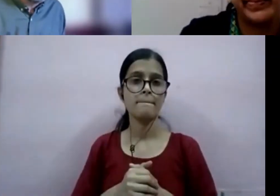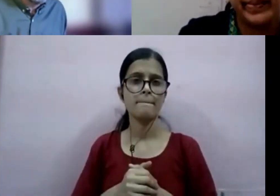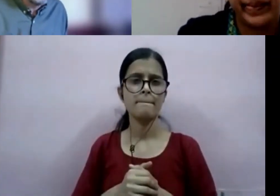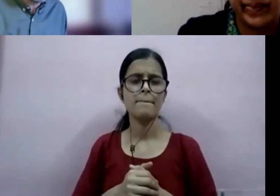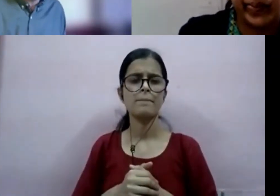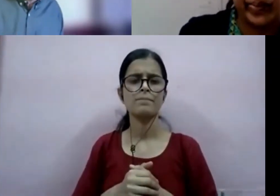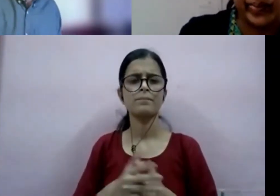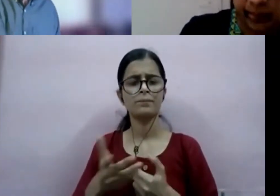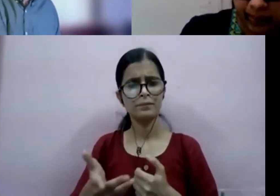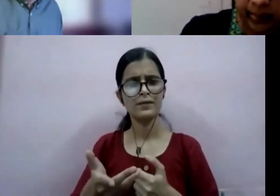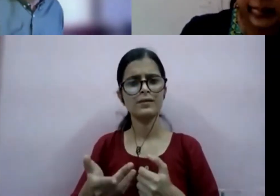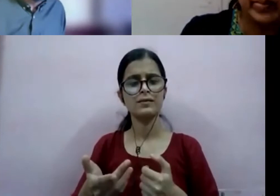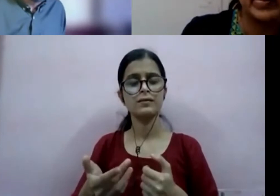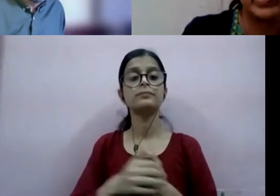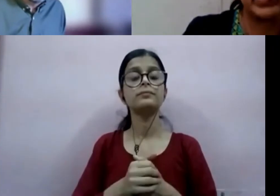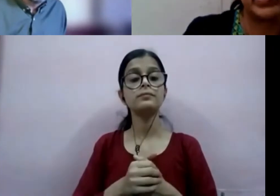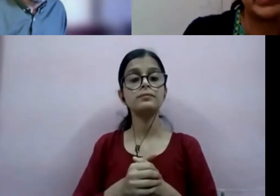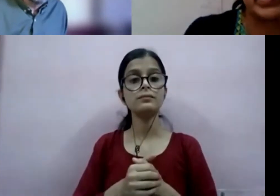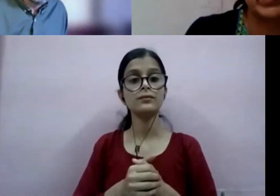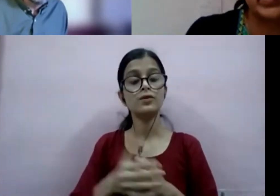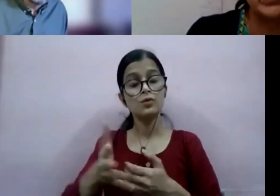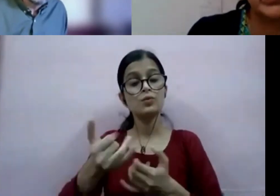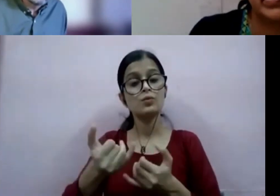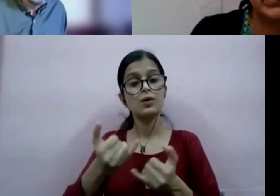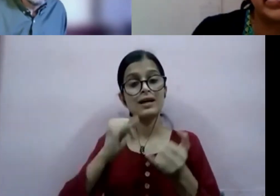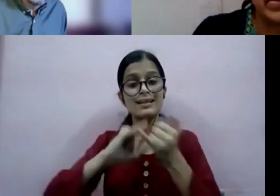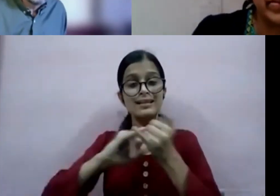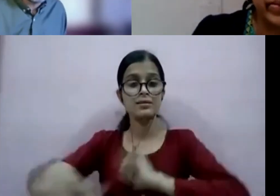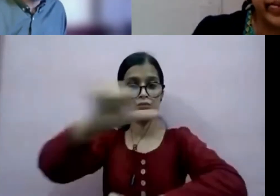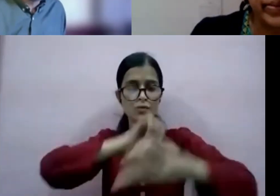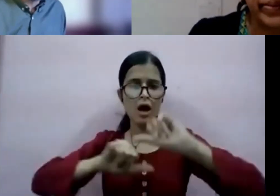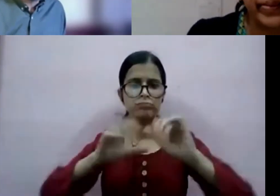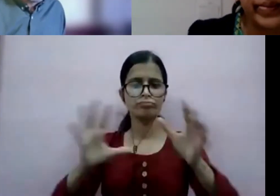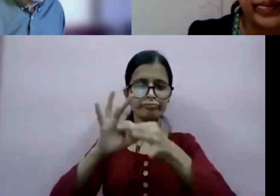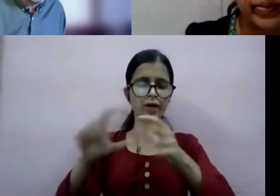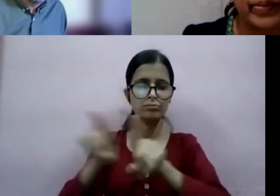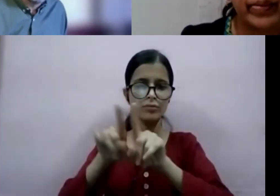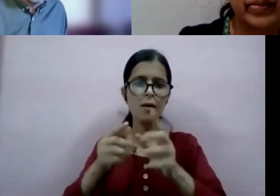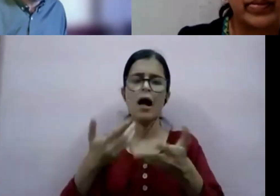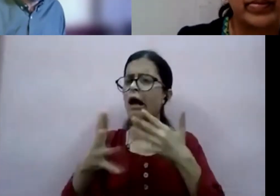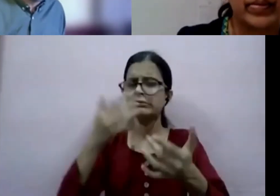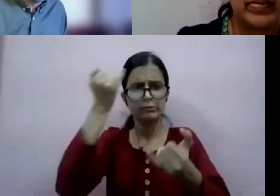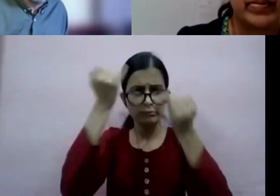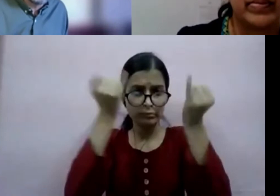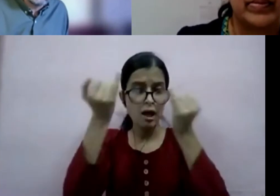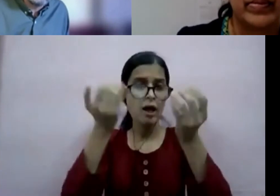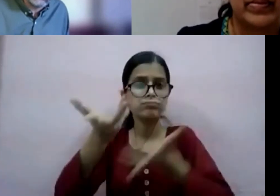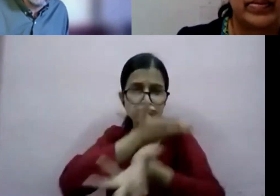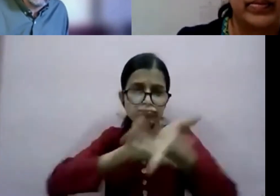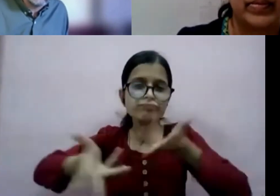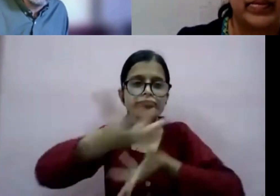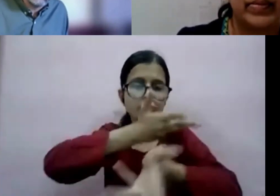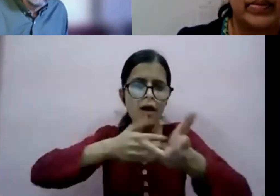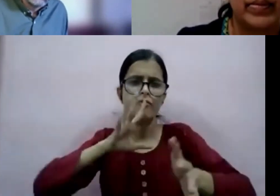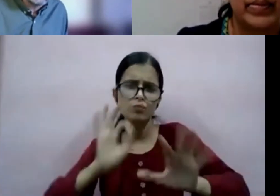theory to move it into social science. That construction, analysing what it is that's causing these factors.